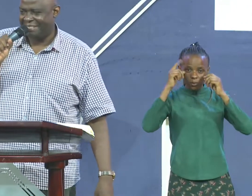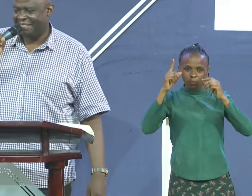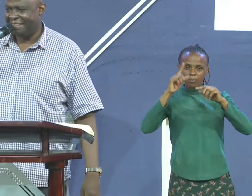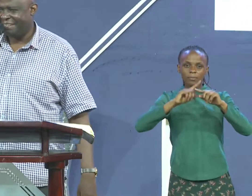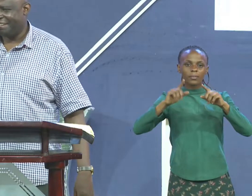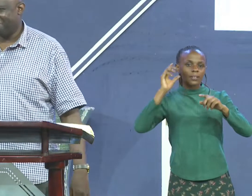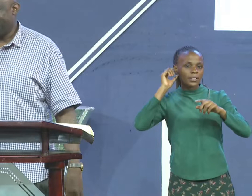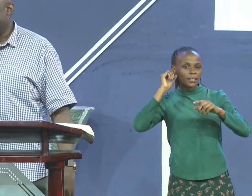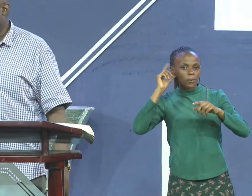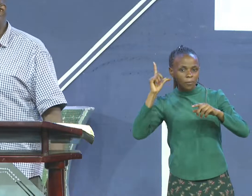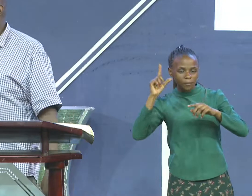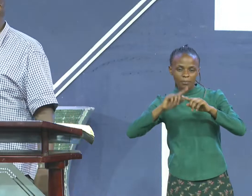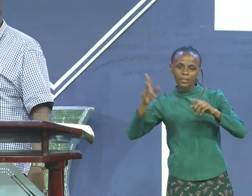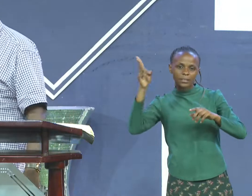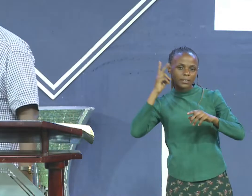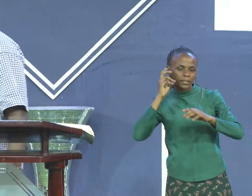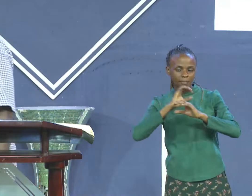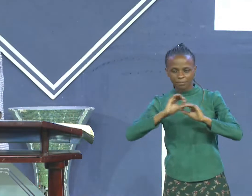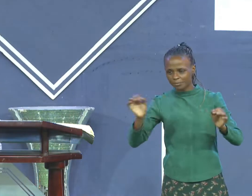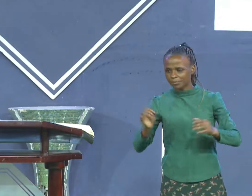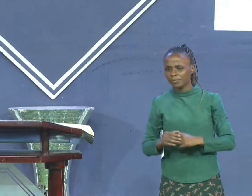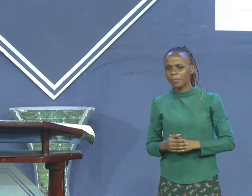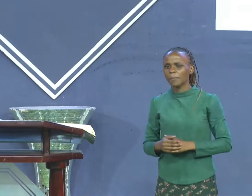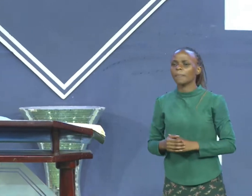not. Praise the Lord. Amen.